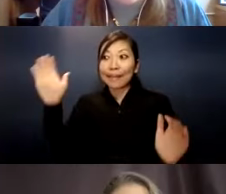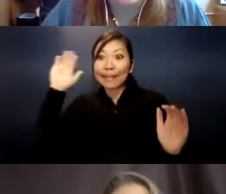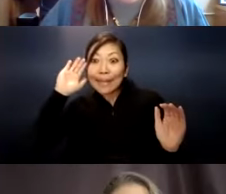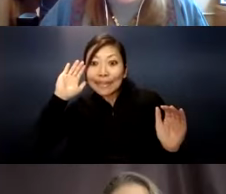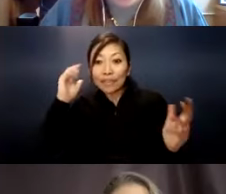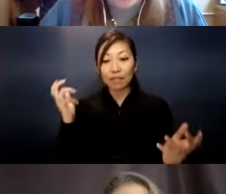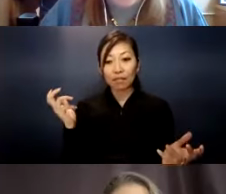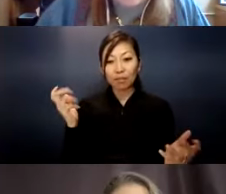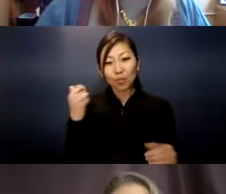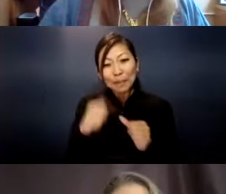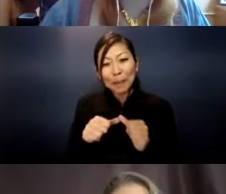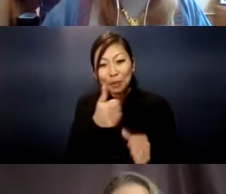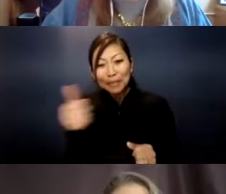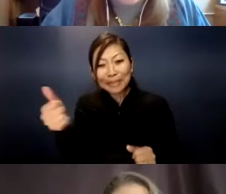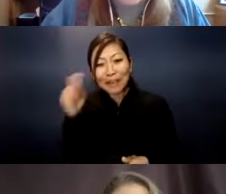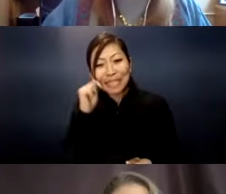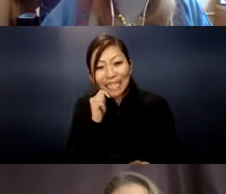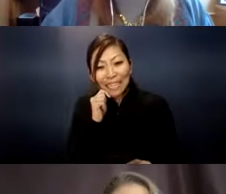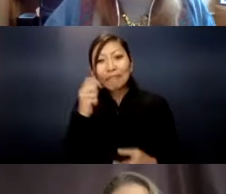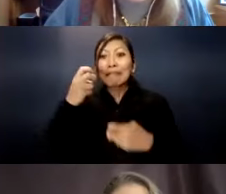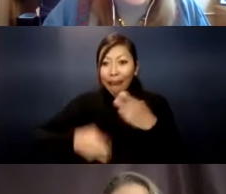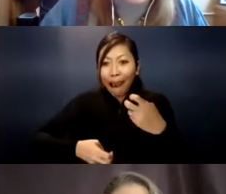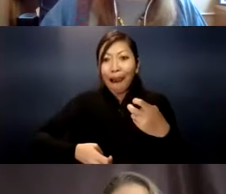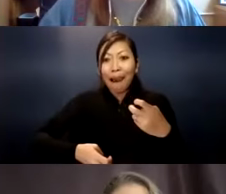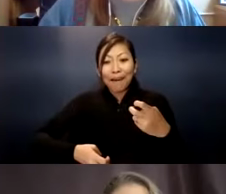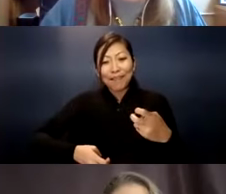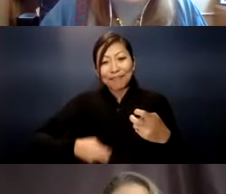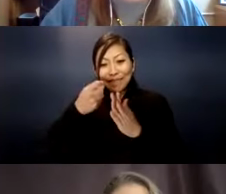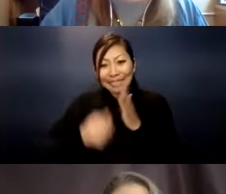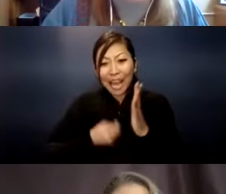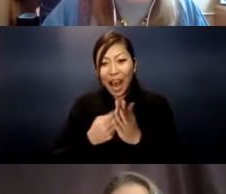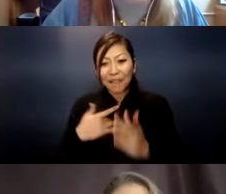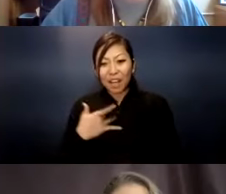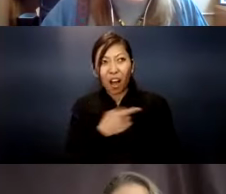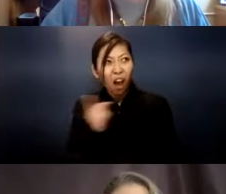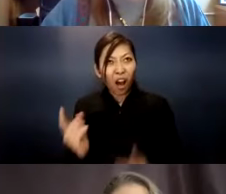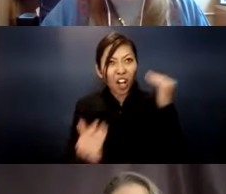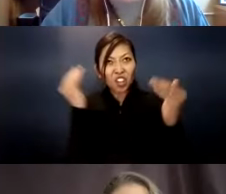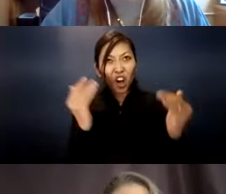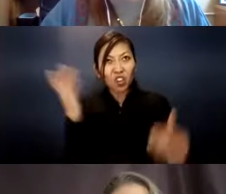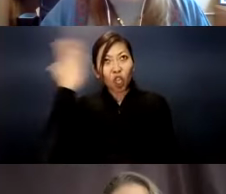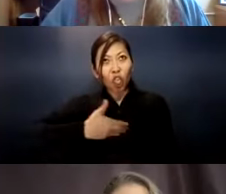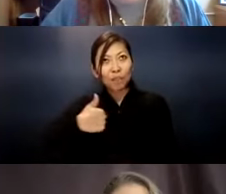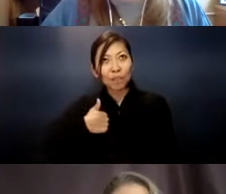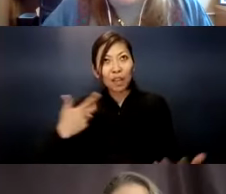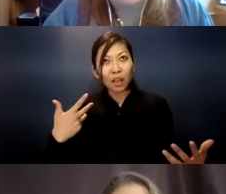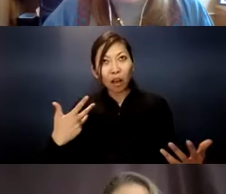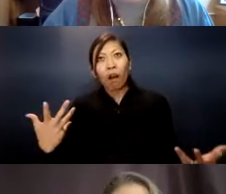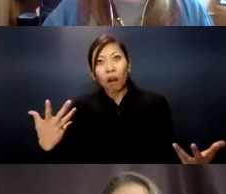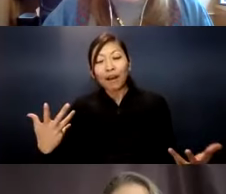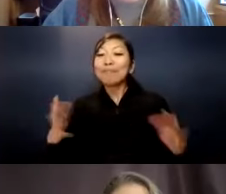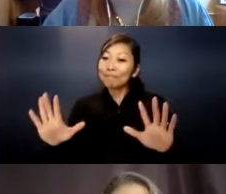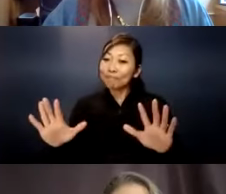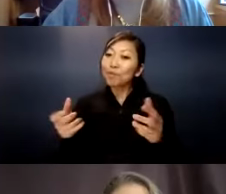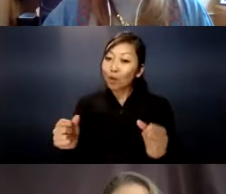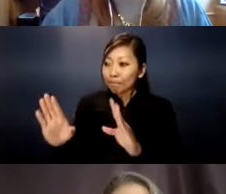a teenager. It's hard. It's hard to feel like you're not taken seriously. So try to do that for the young